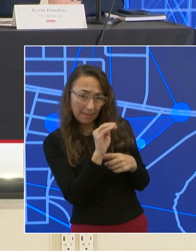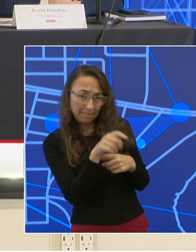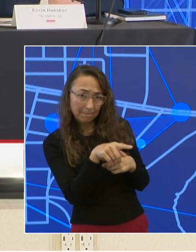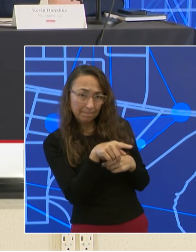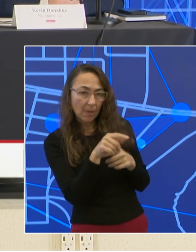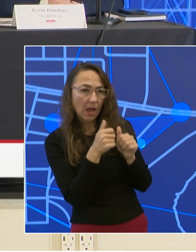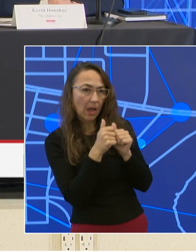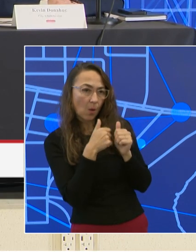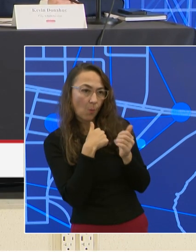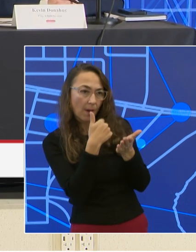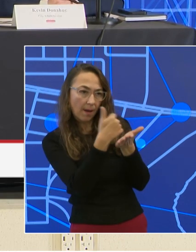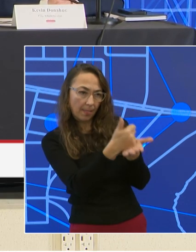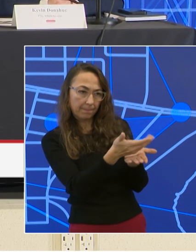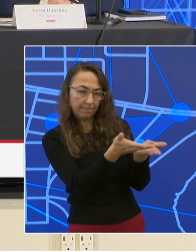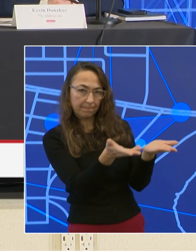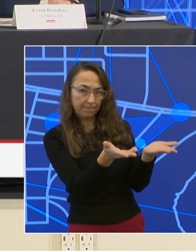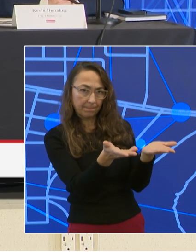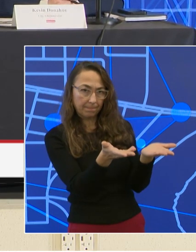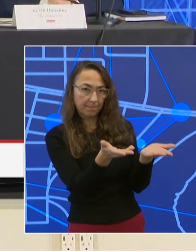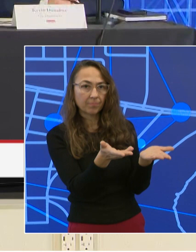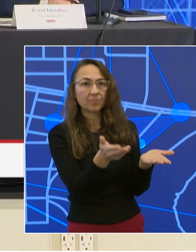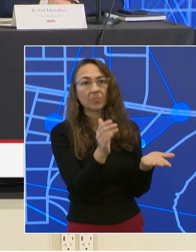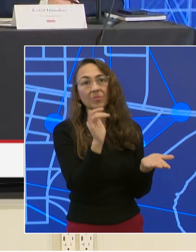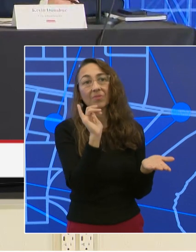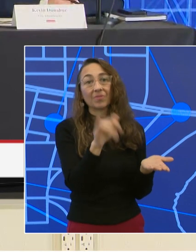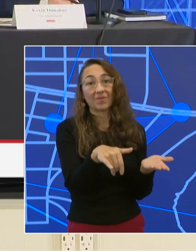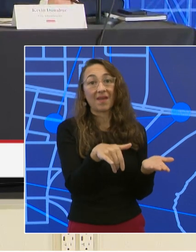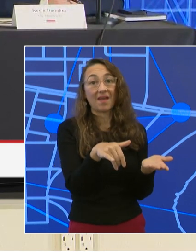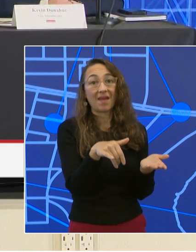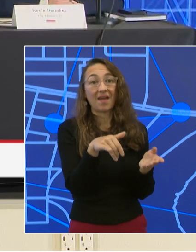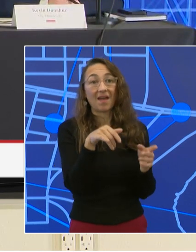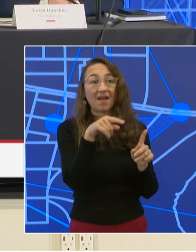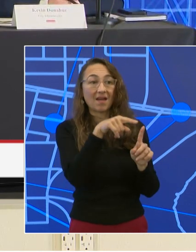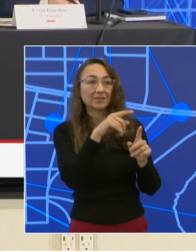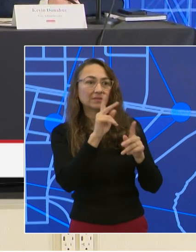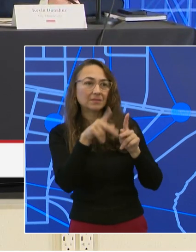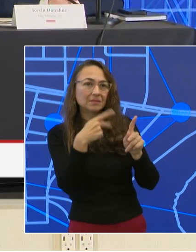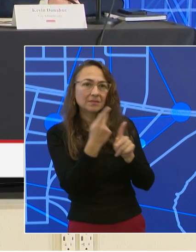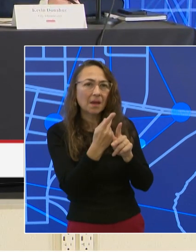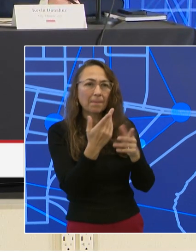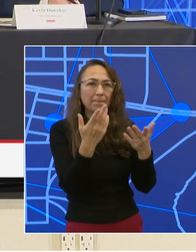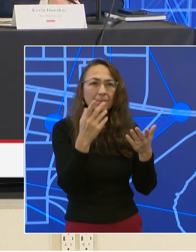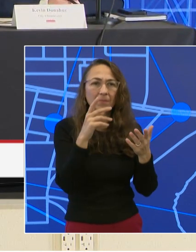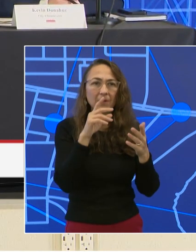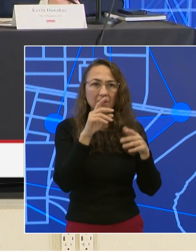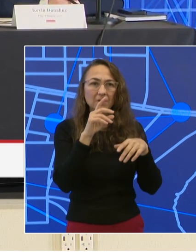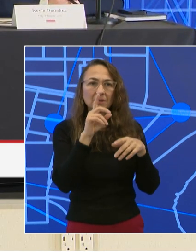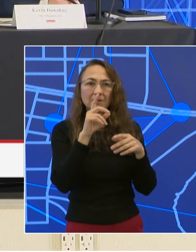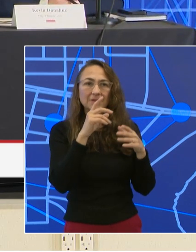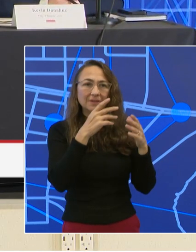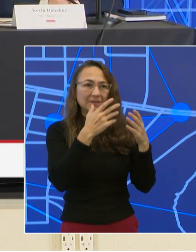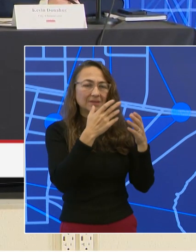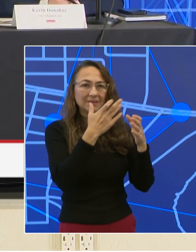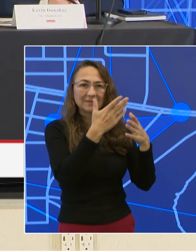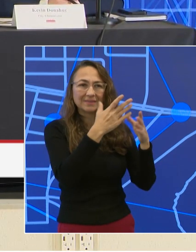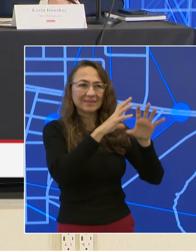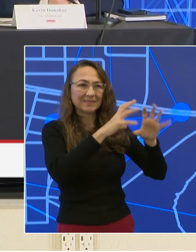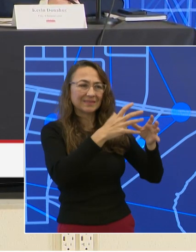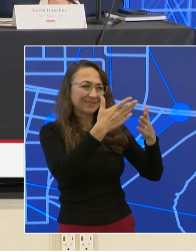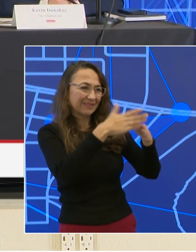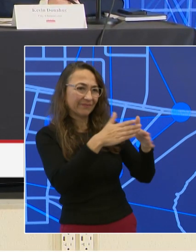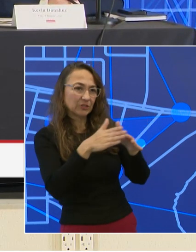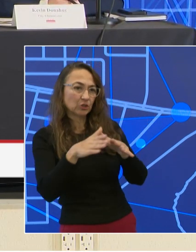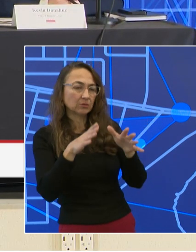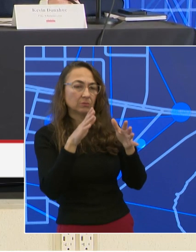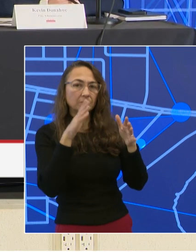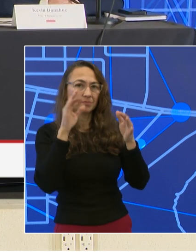the type of diversions that are available for young people. It would also speed up whether a young person is committed